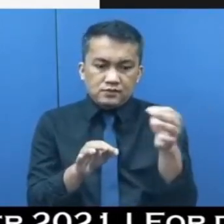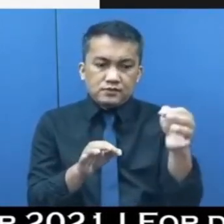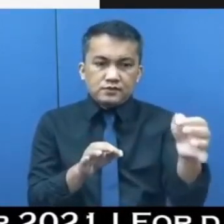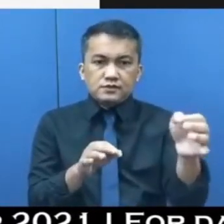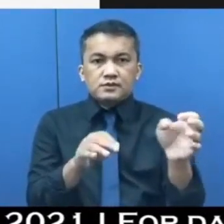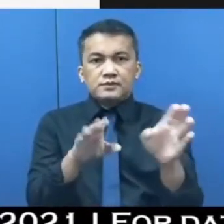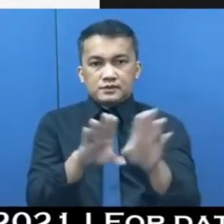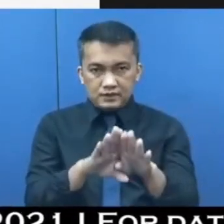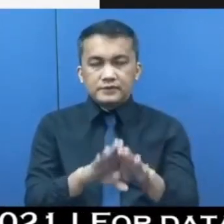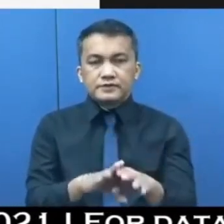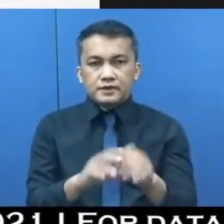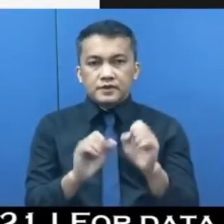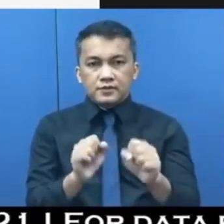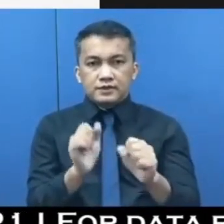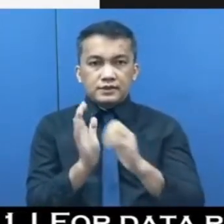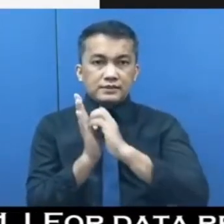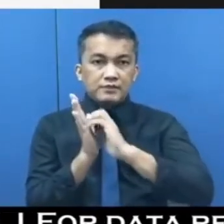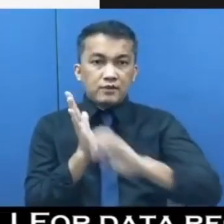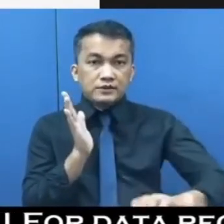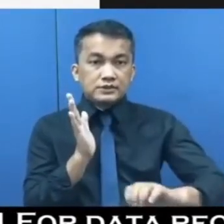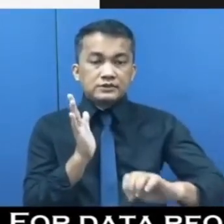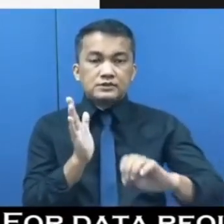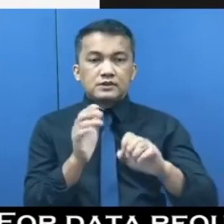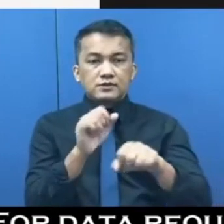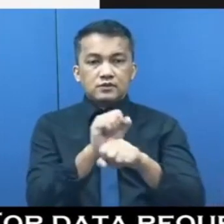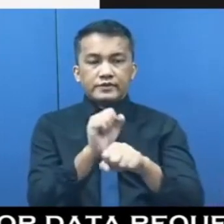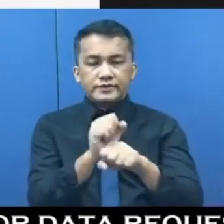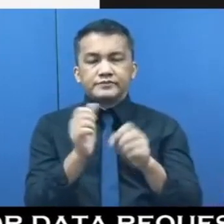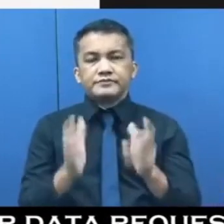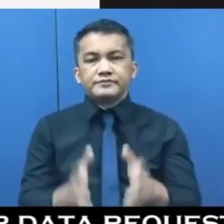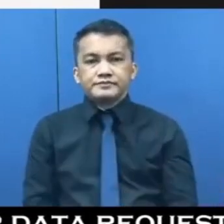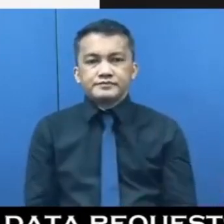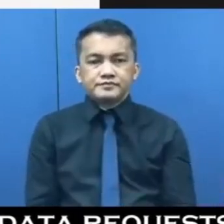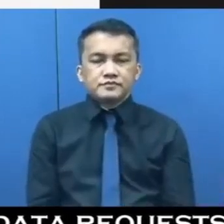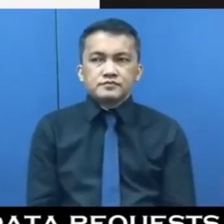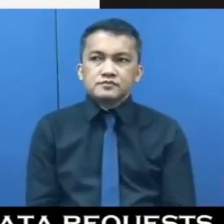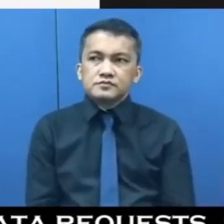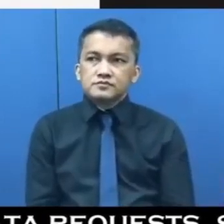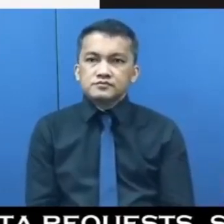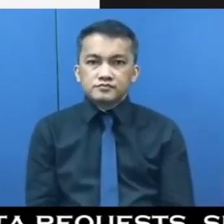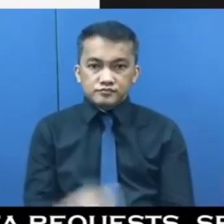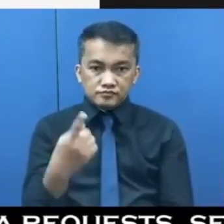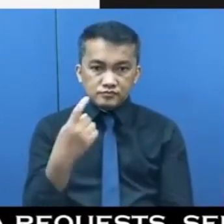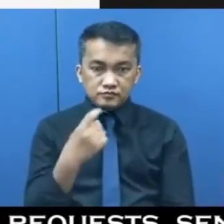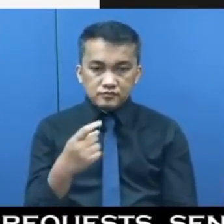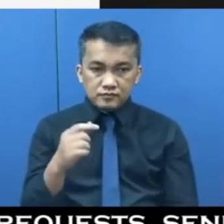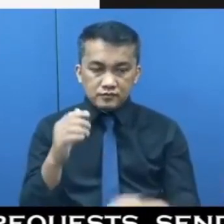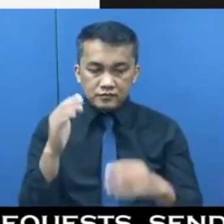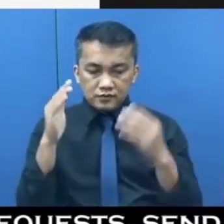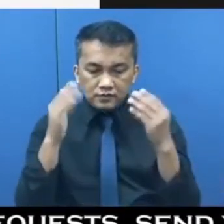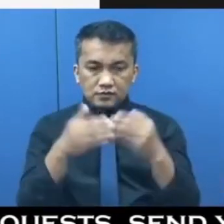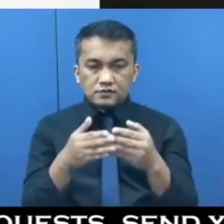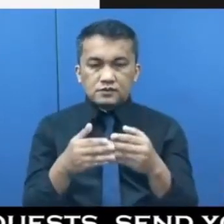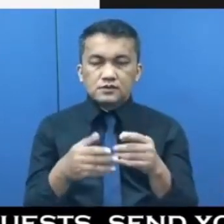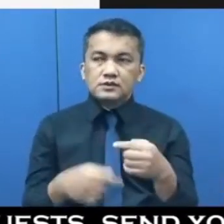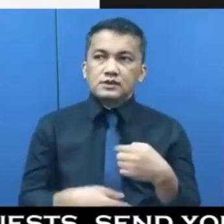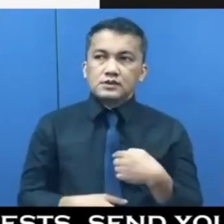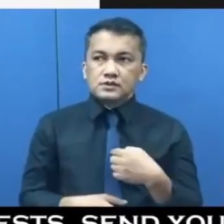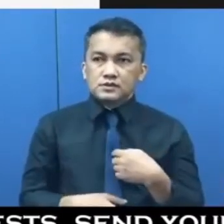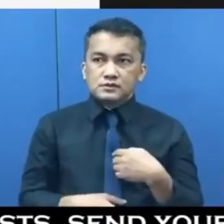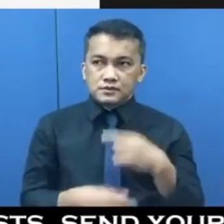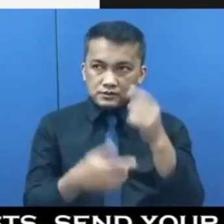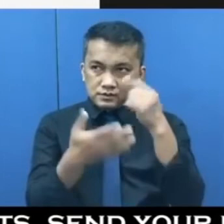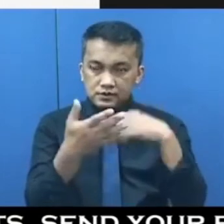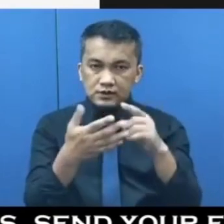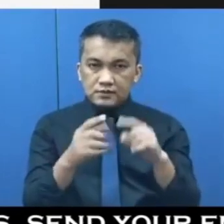pwede talaga na nagbawas ang workers dito. Doon sa question mo specific I will have to check